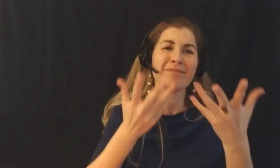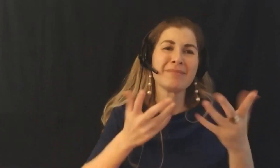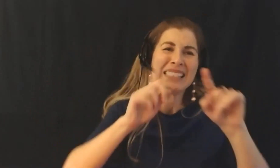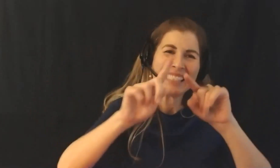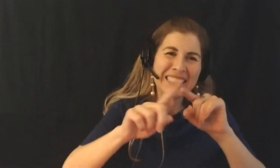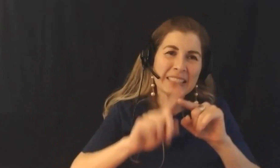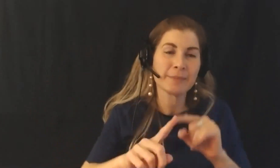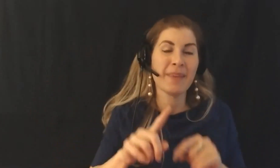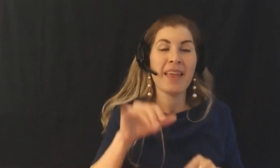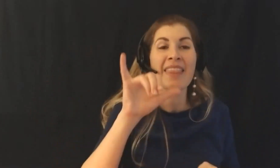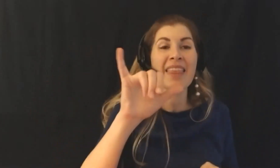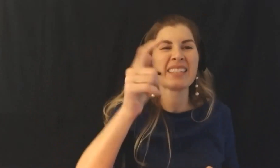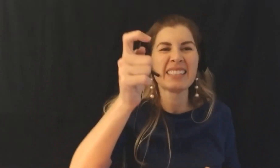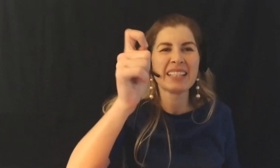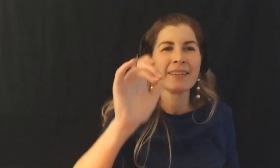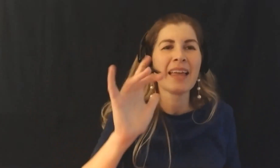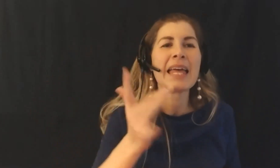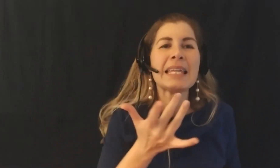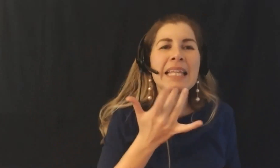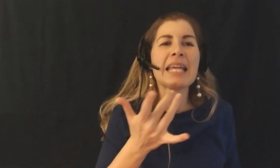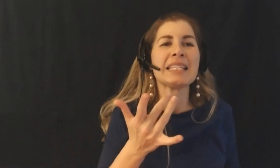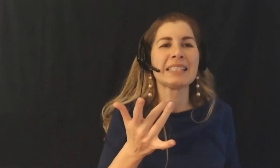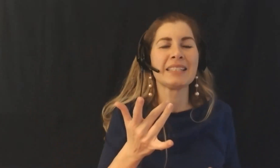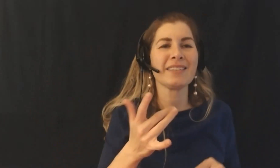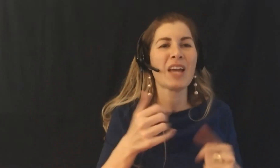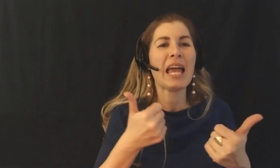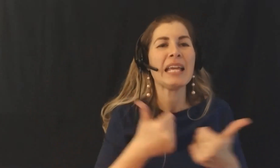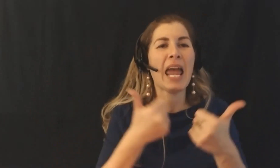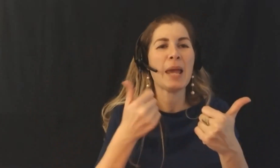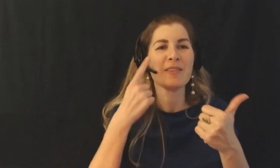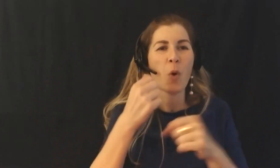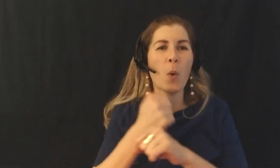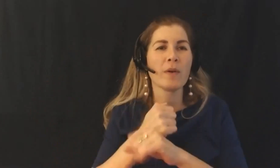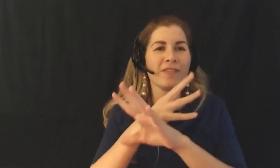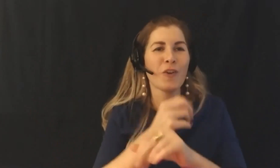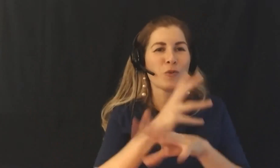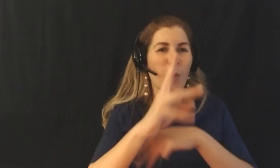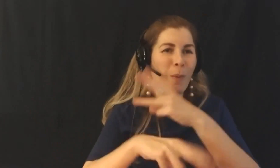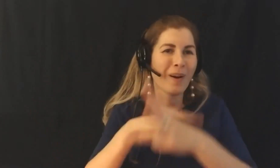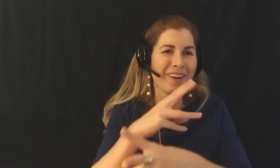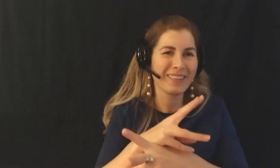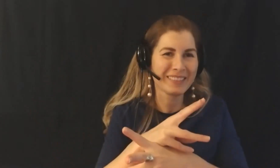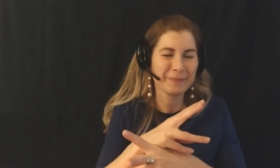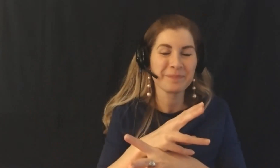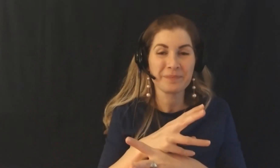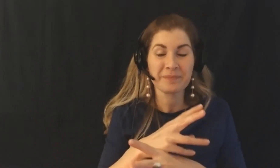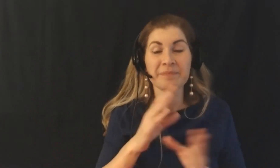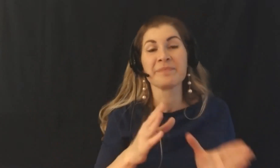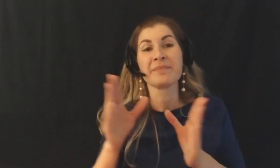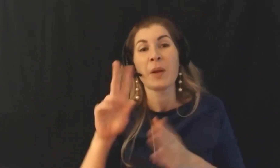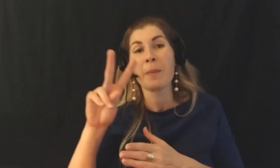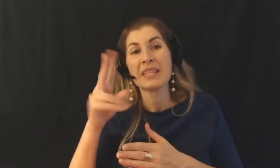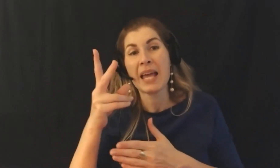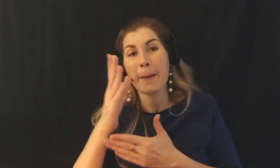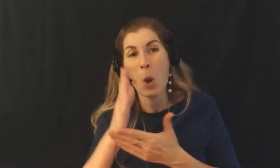brief taste of games in the virtual world and some things that I have been doing. Moving into part 2 of this presentation